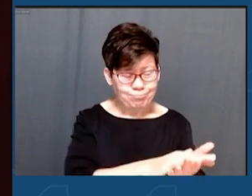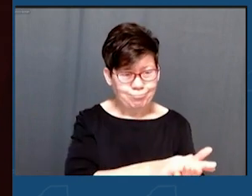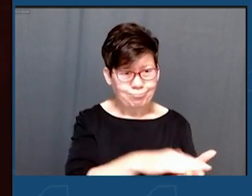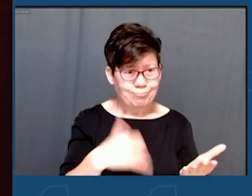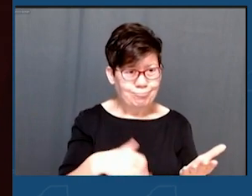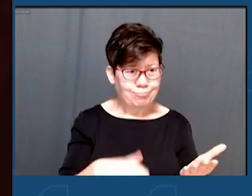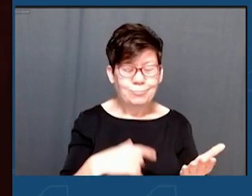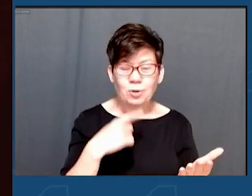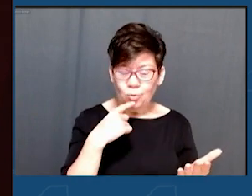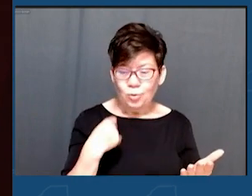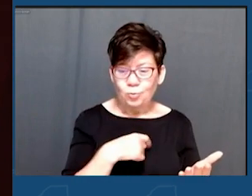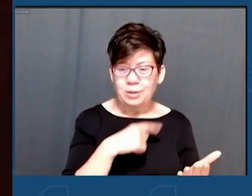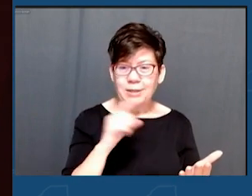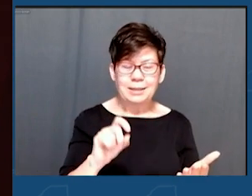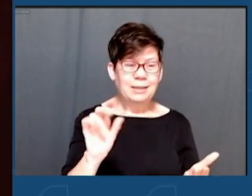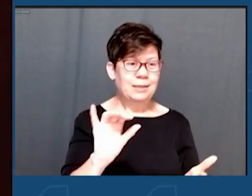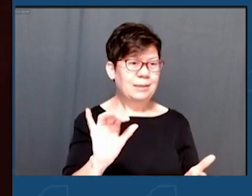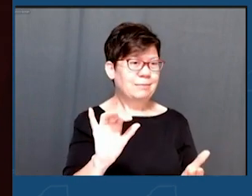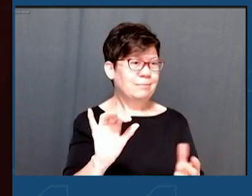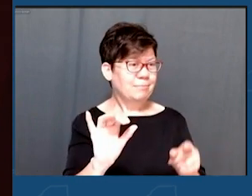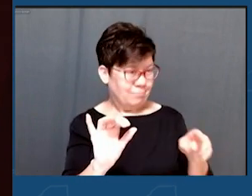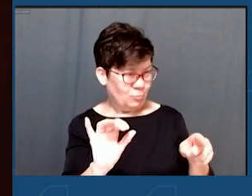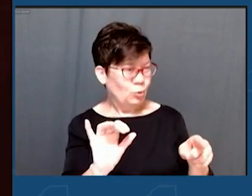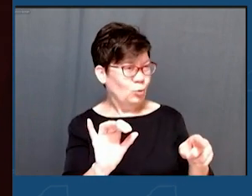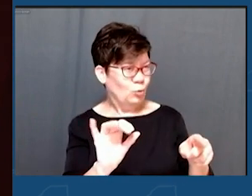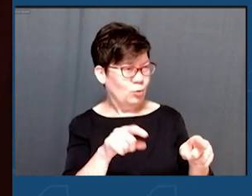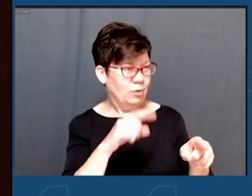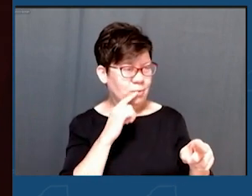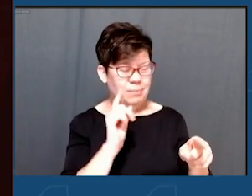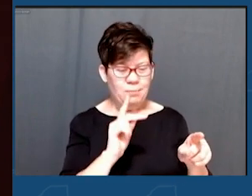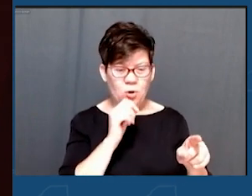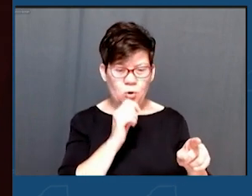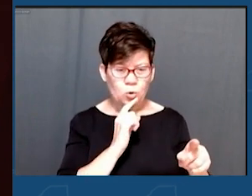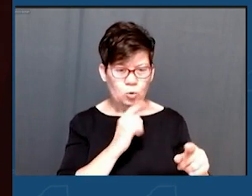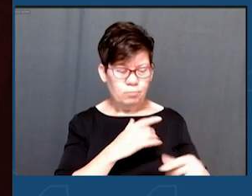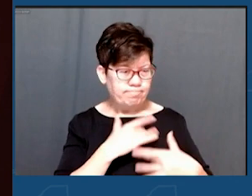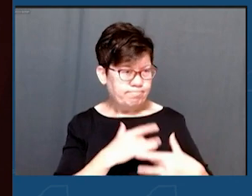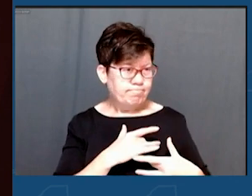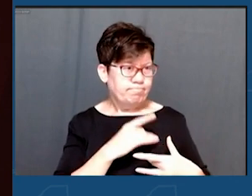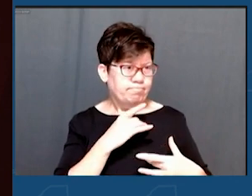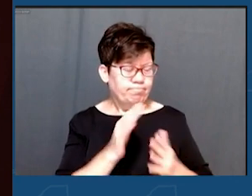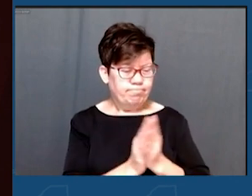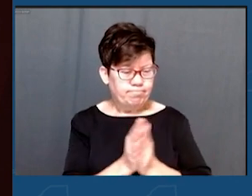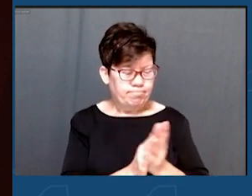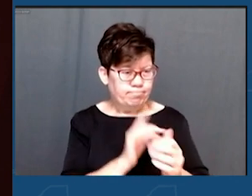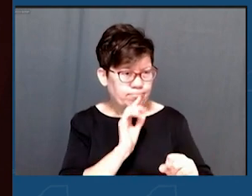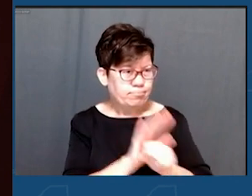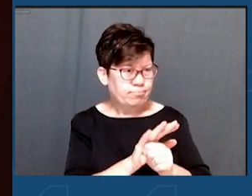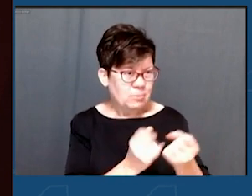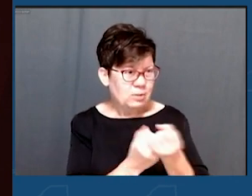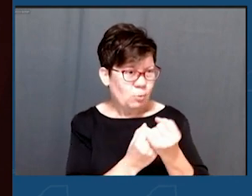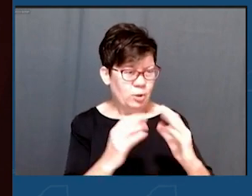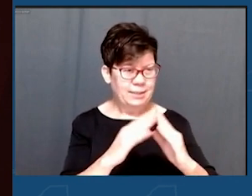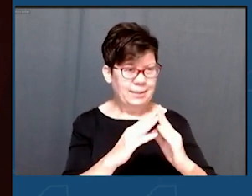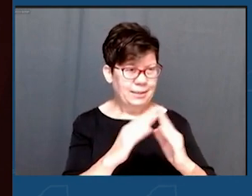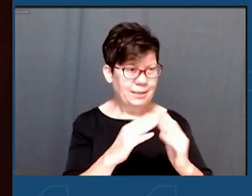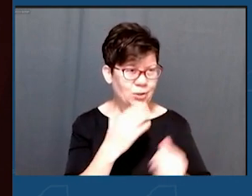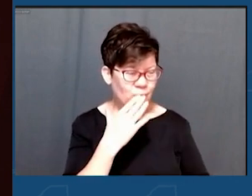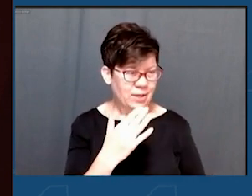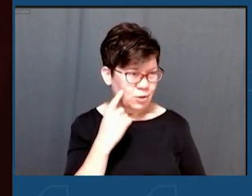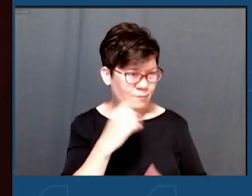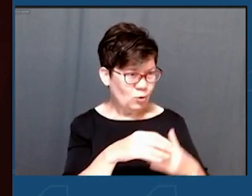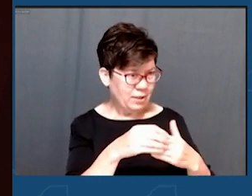people like you. We need true public servants who believe in their communities with such heart and such passion, and I thank you for your leadership of the city of Albany.